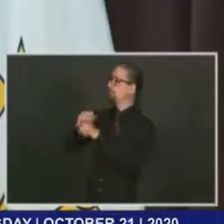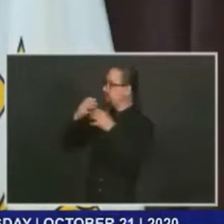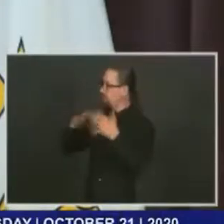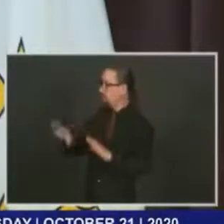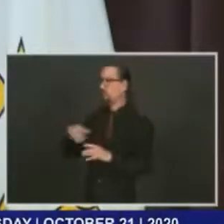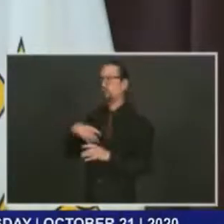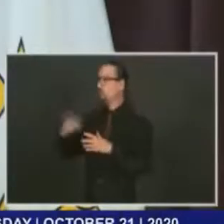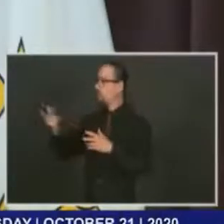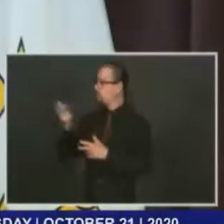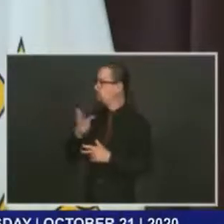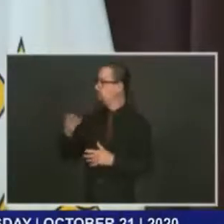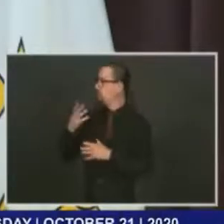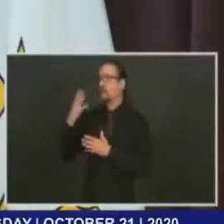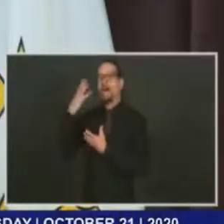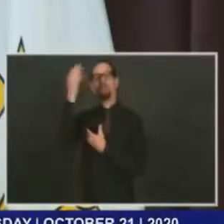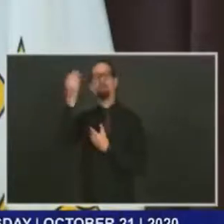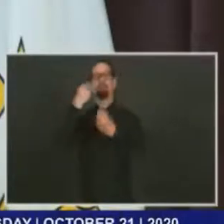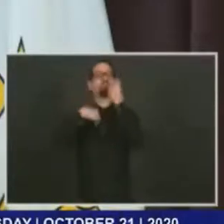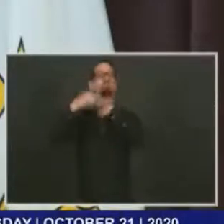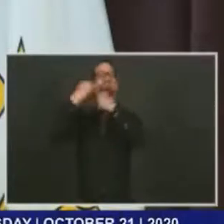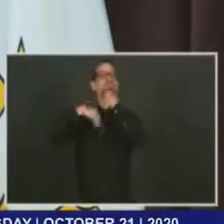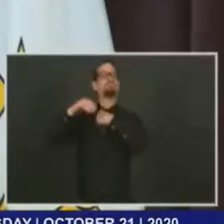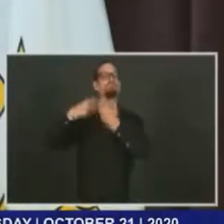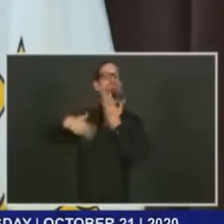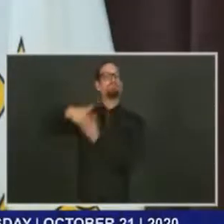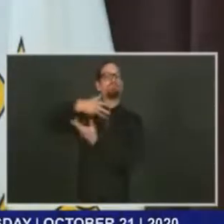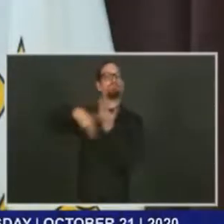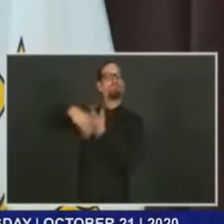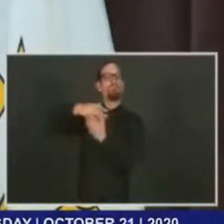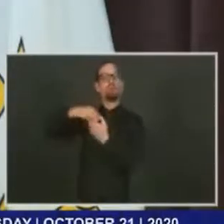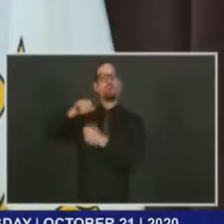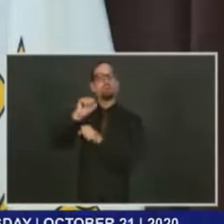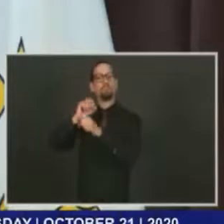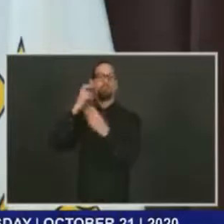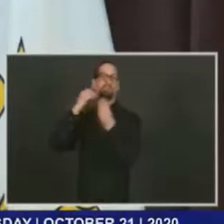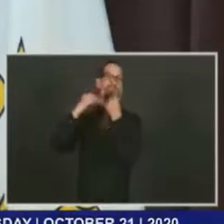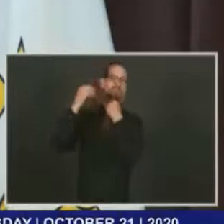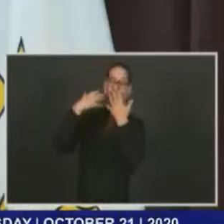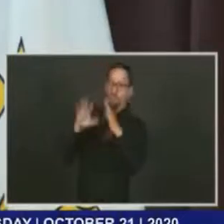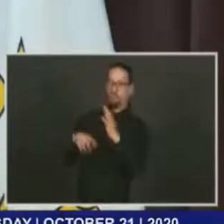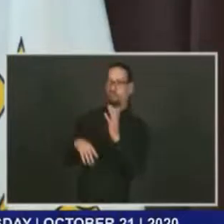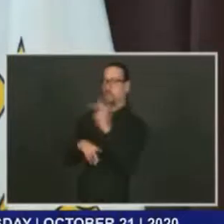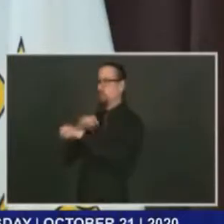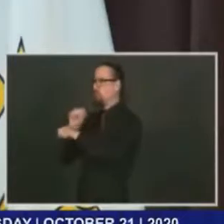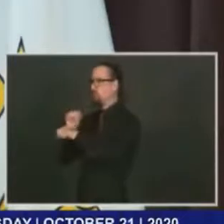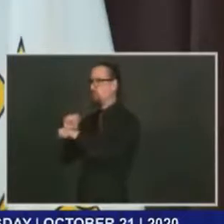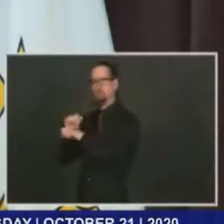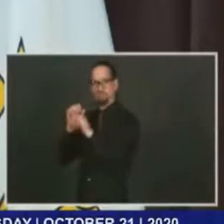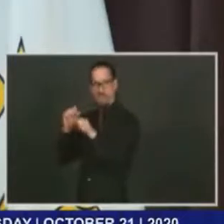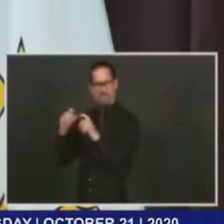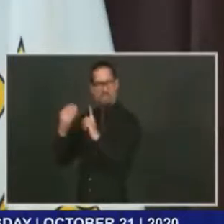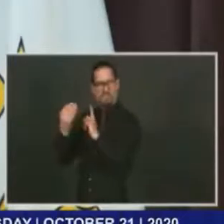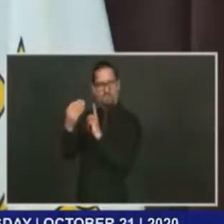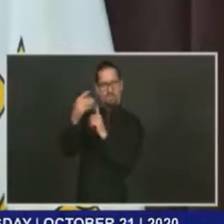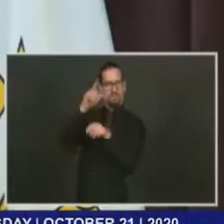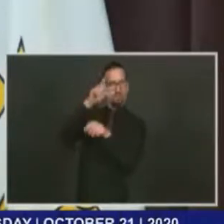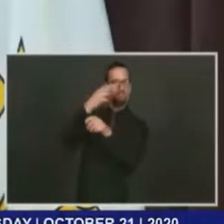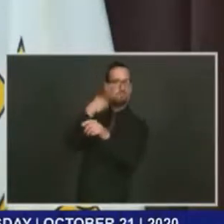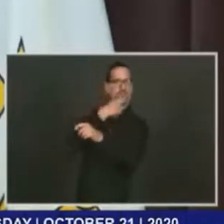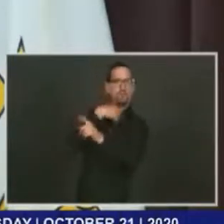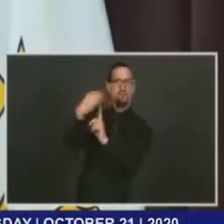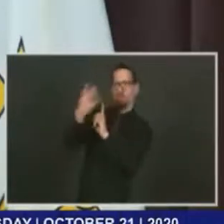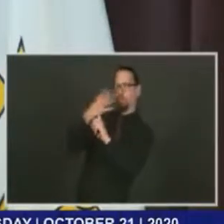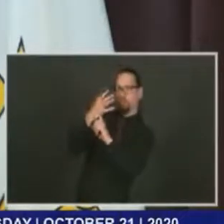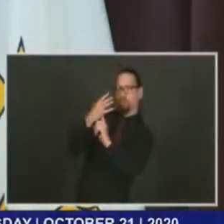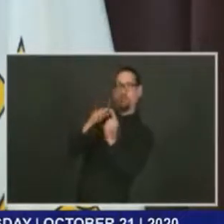work, that's going to contribute more to transmission. And we've had that happen among